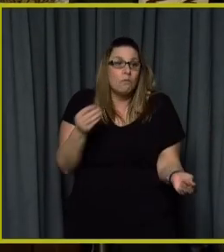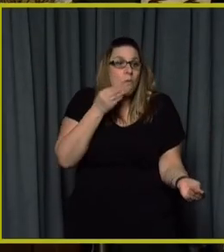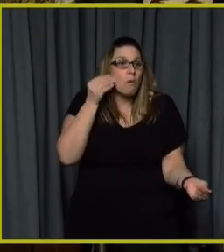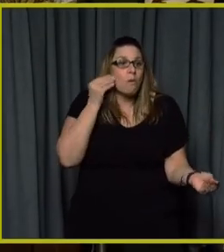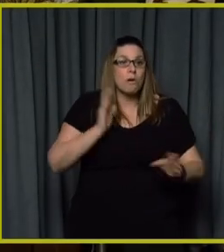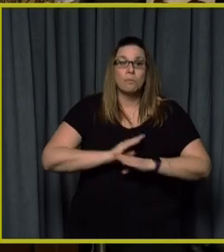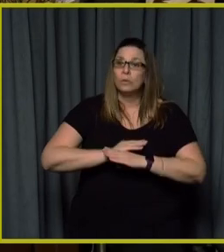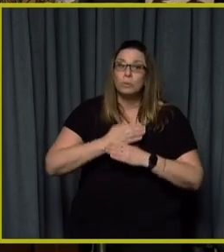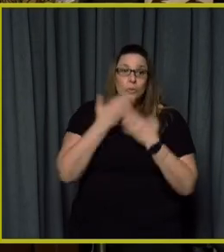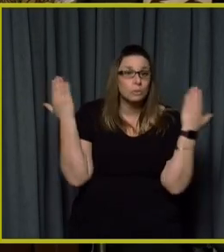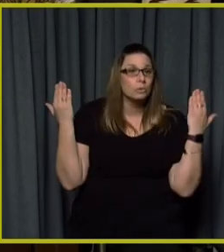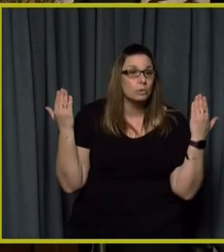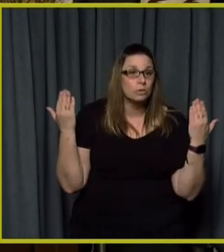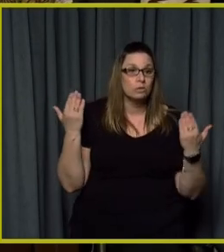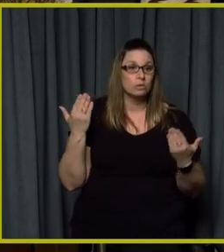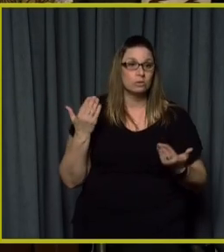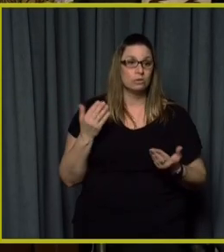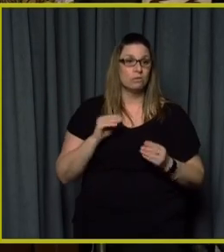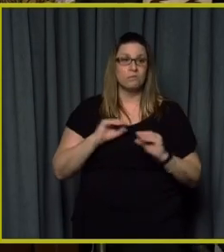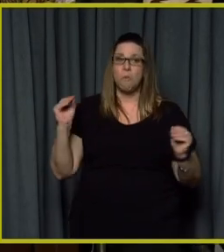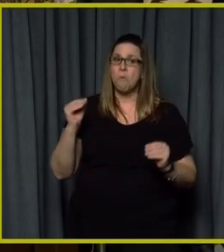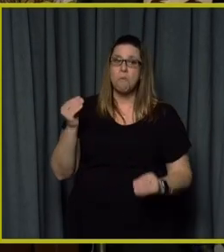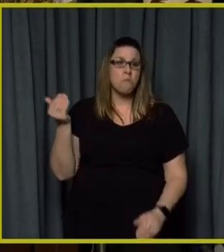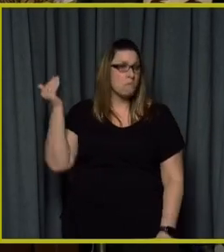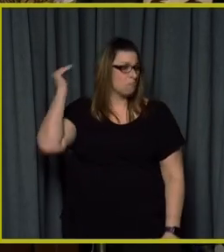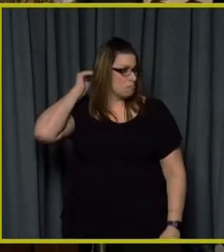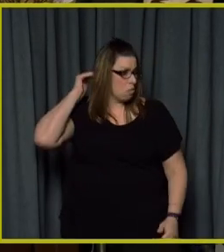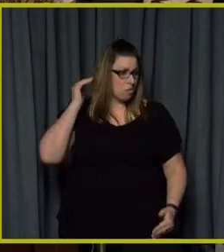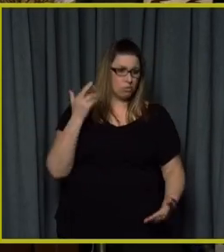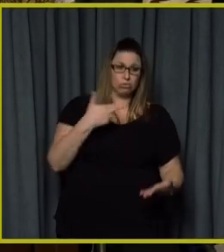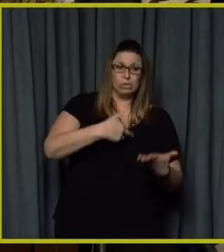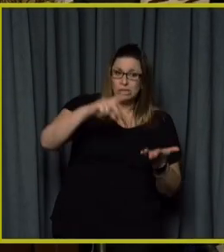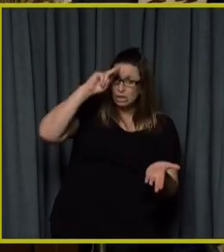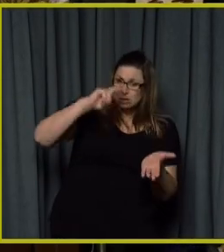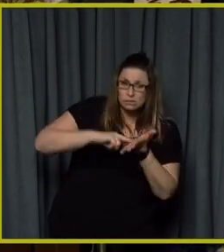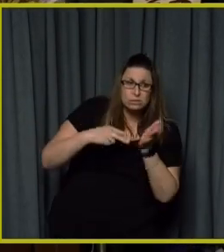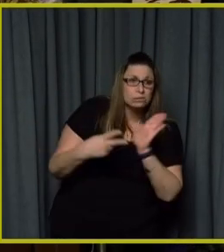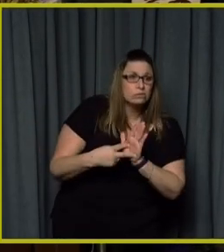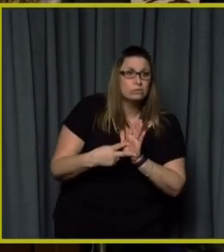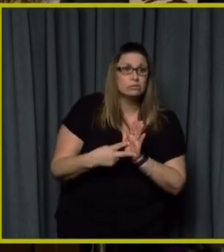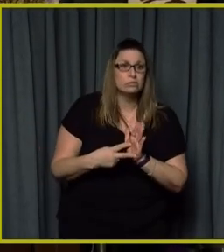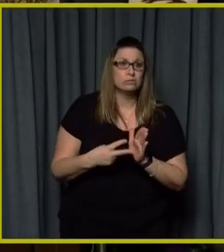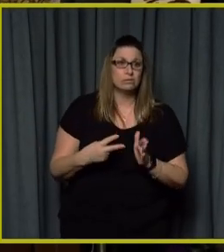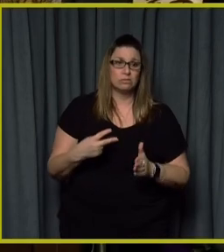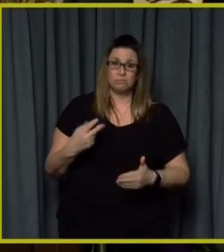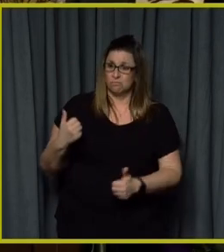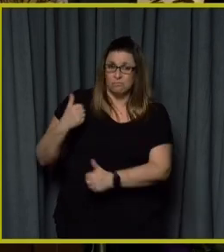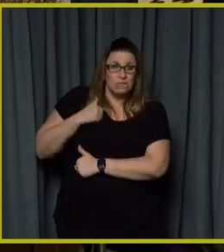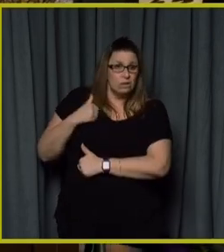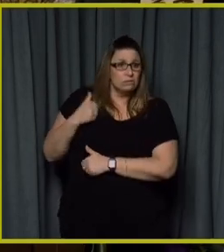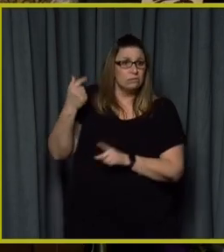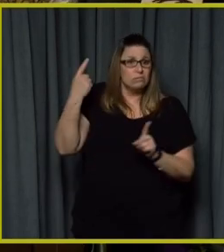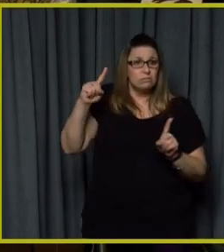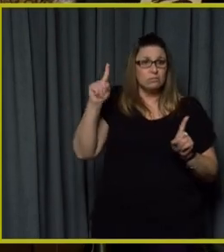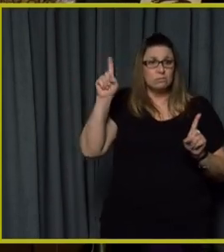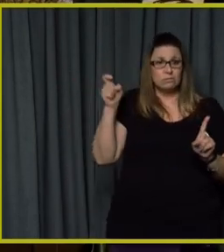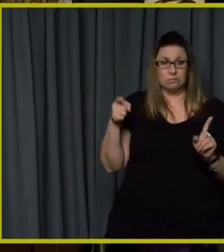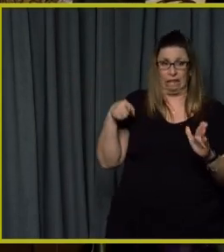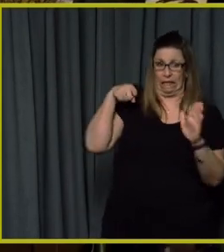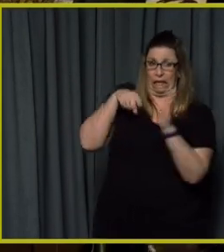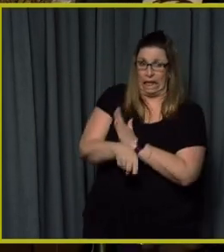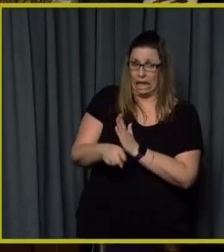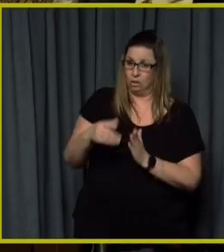and no economic benefit. Right. And military members are forced to carry out the spiritual death of this nation.